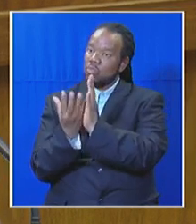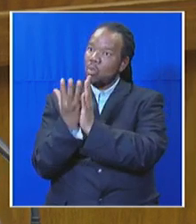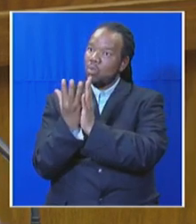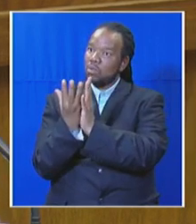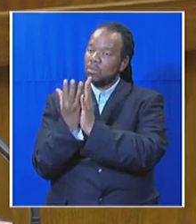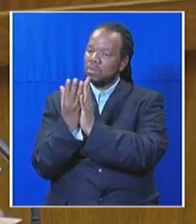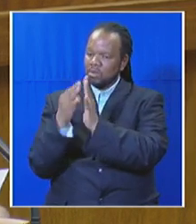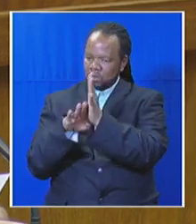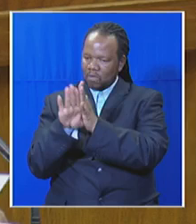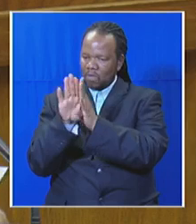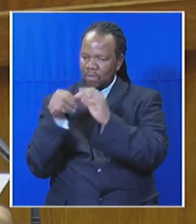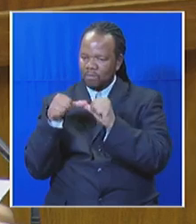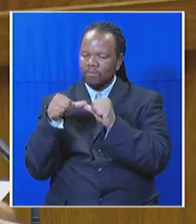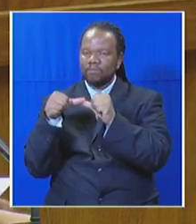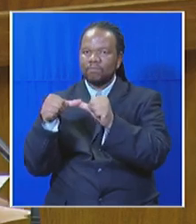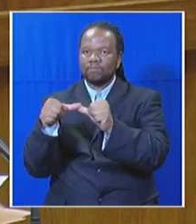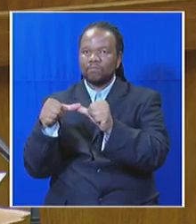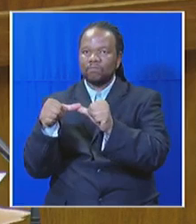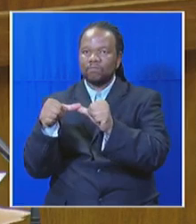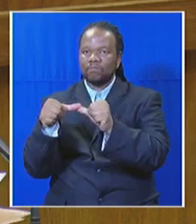development on the African continent.